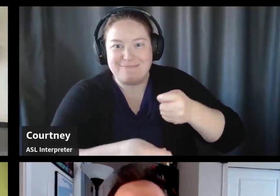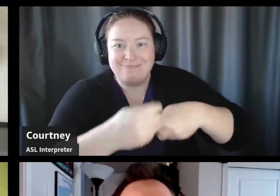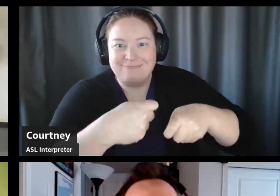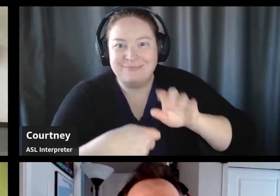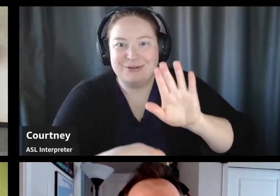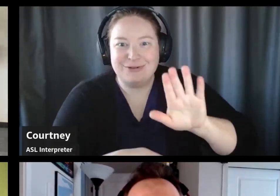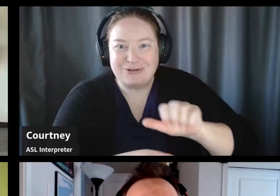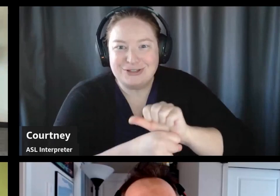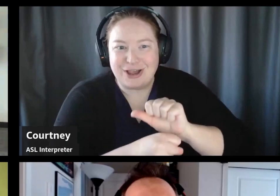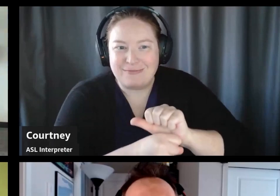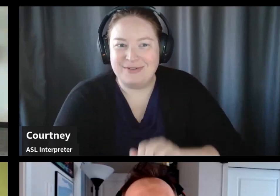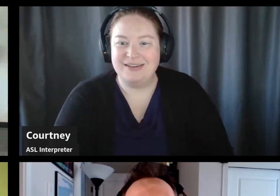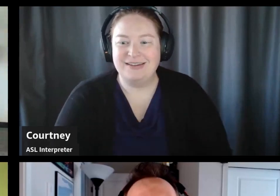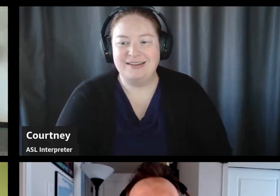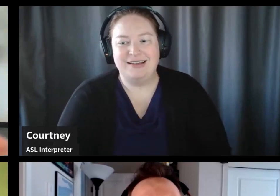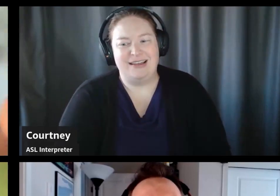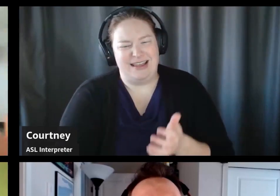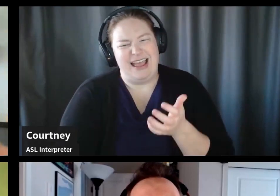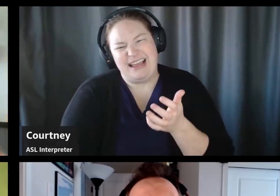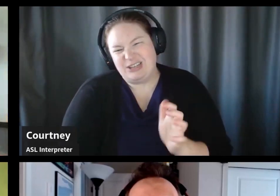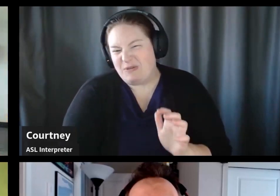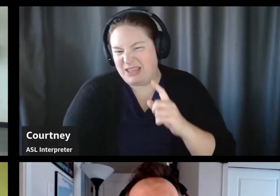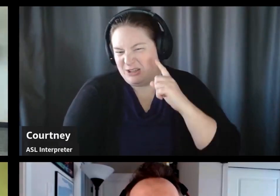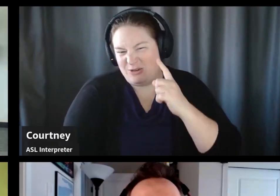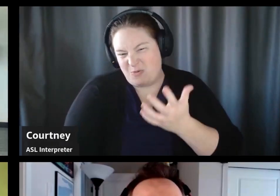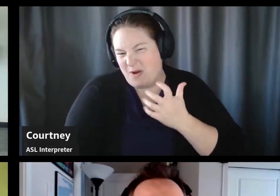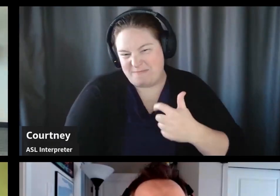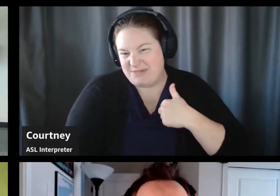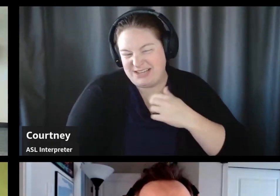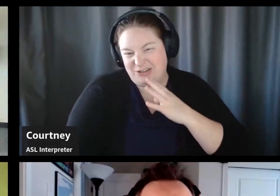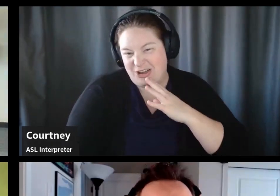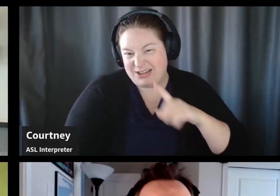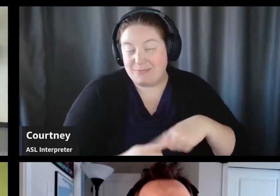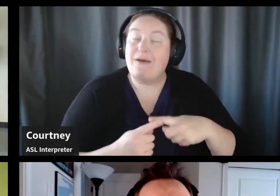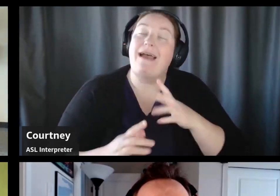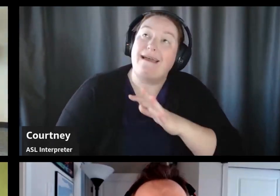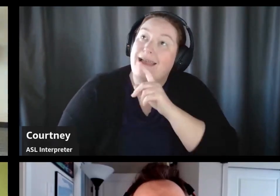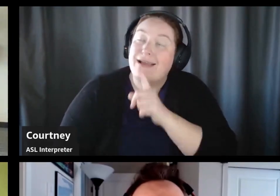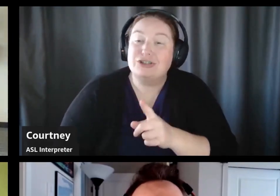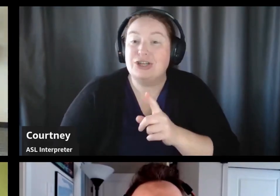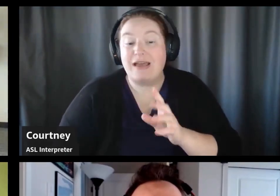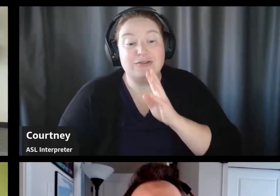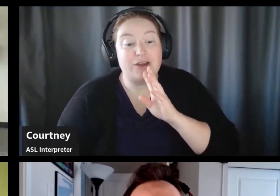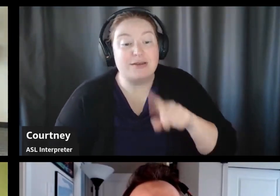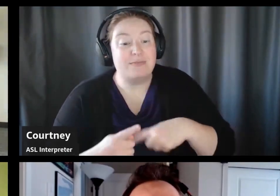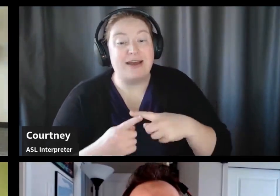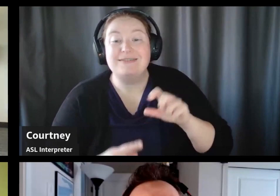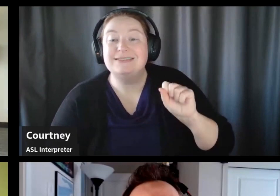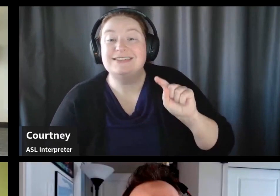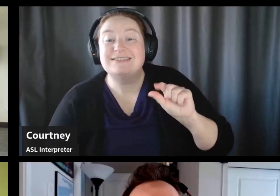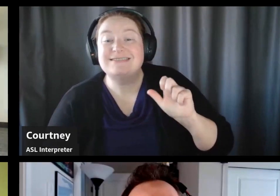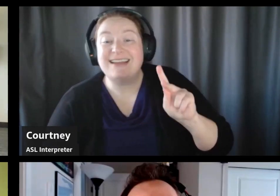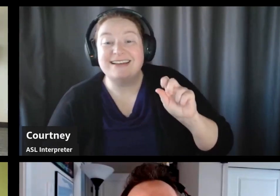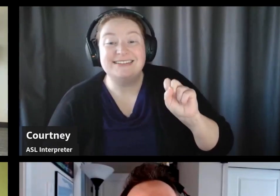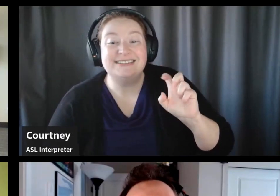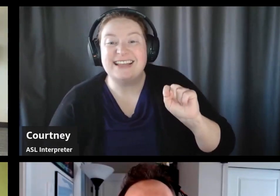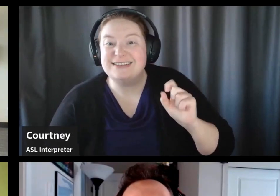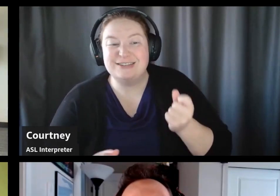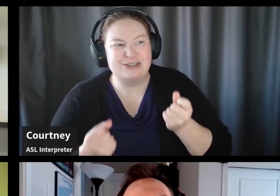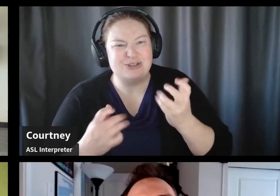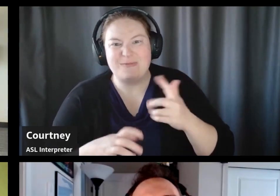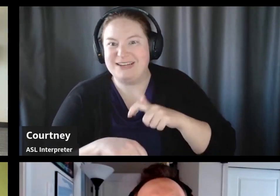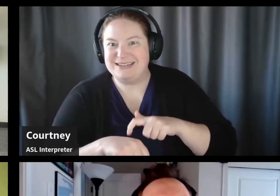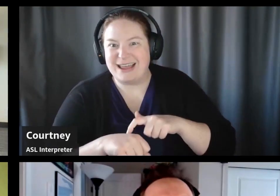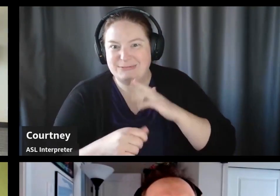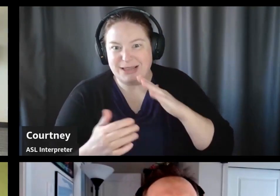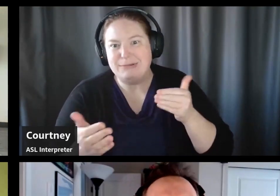I don't think you'll want me talking about stack. Well, actually, I've talked to you about StackSets so many times by now. I'm probably I'm getting up